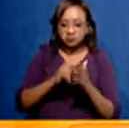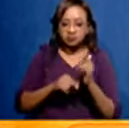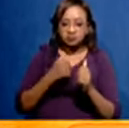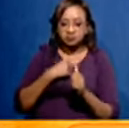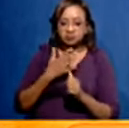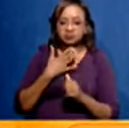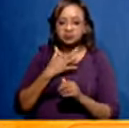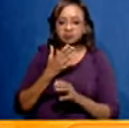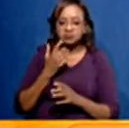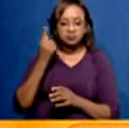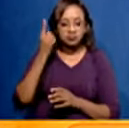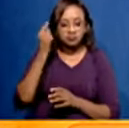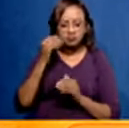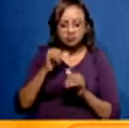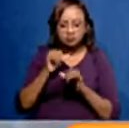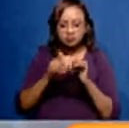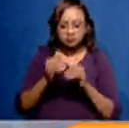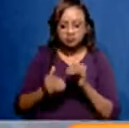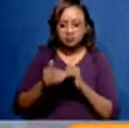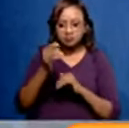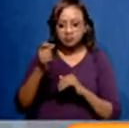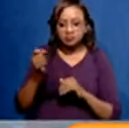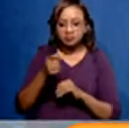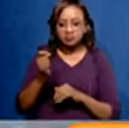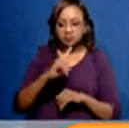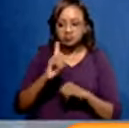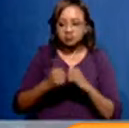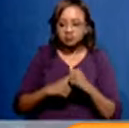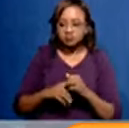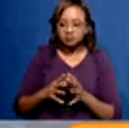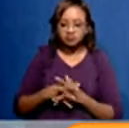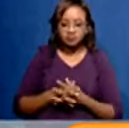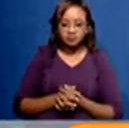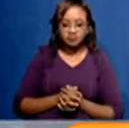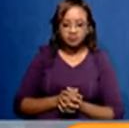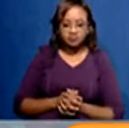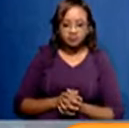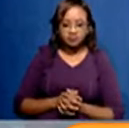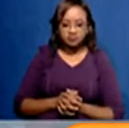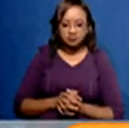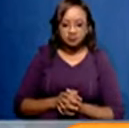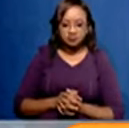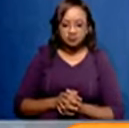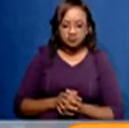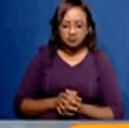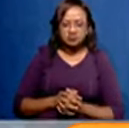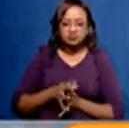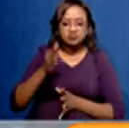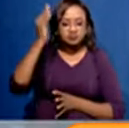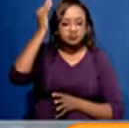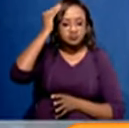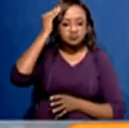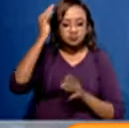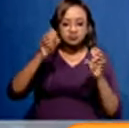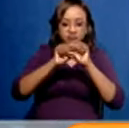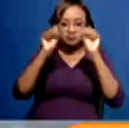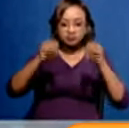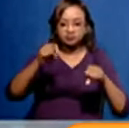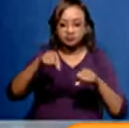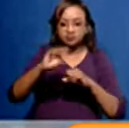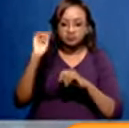next 6 months. No pressure. No pressure. Education system in Kenya has been going through a